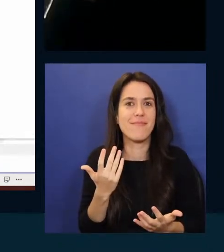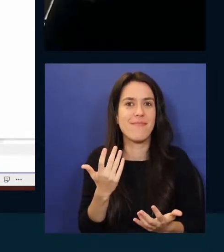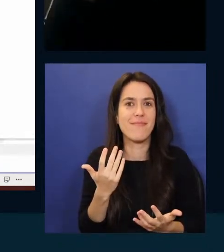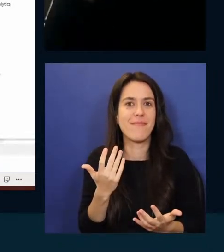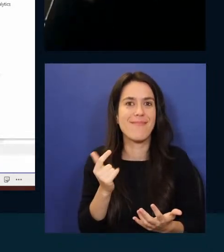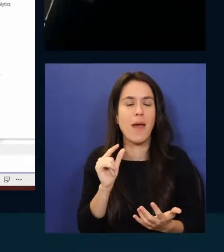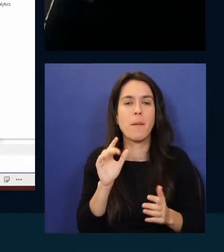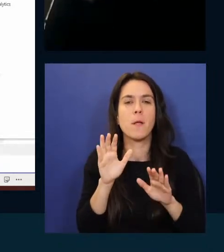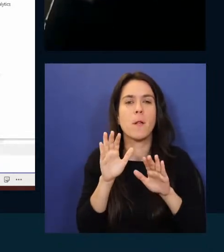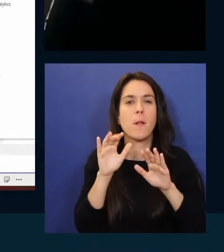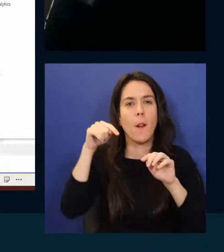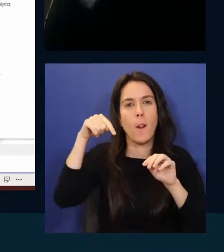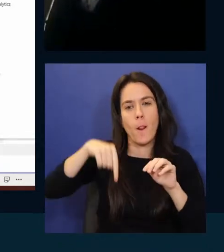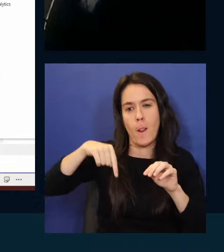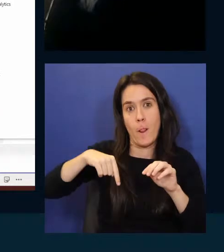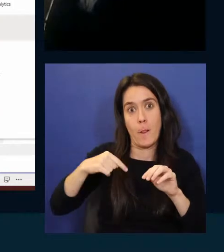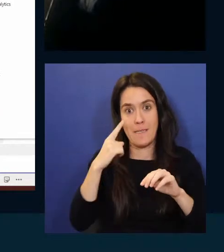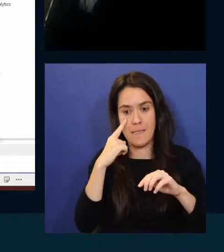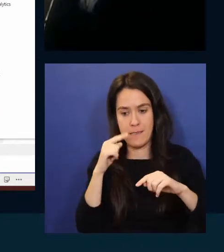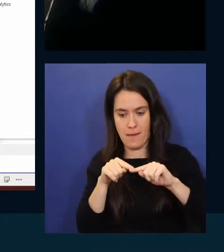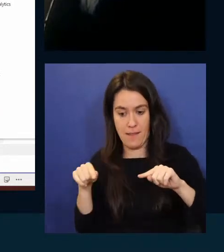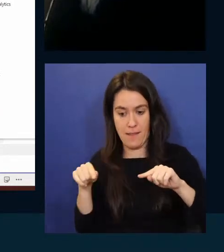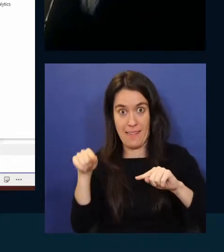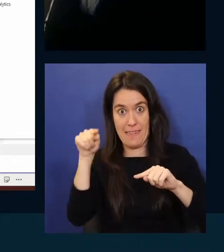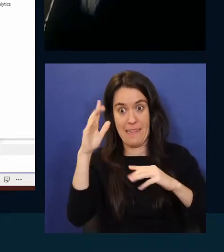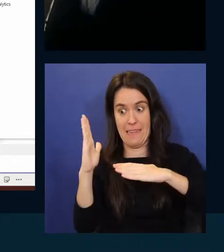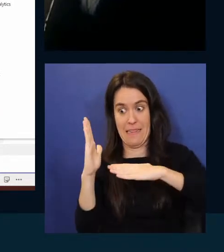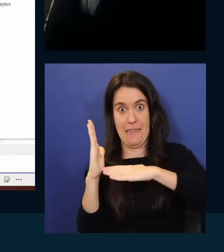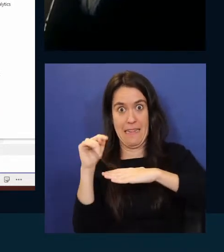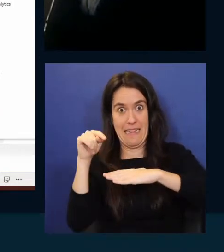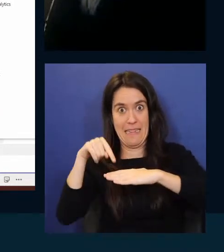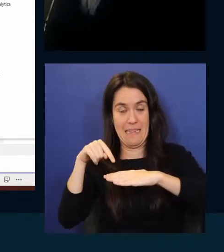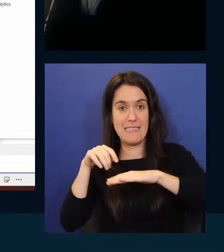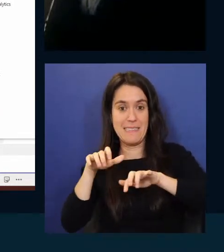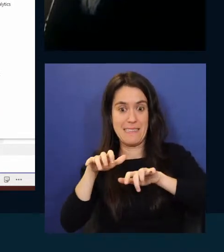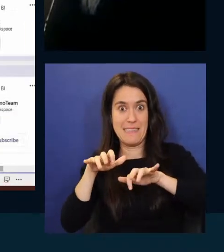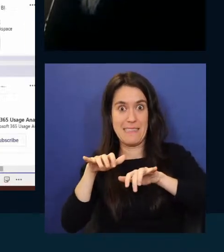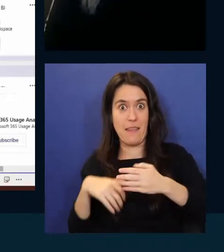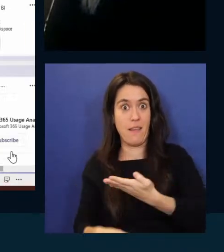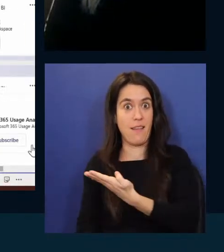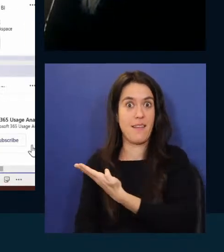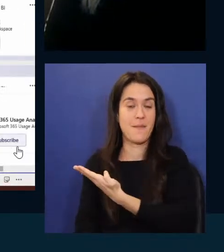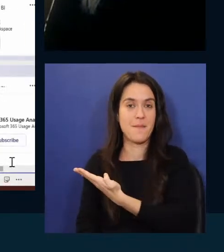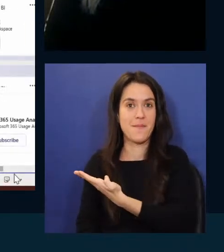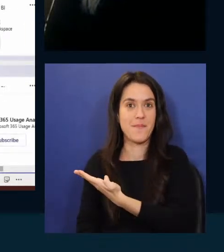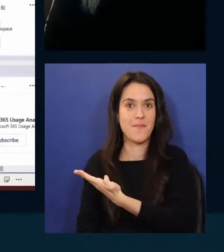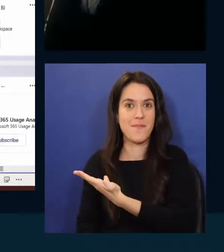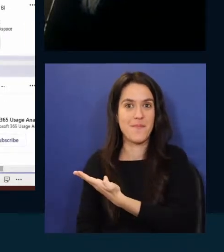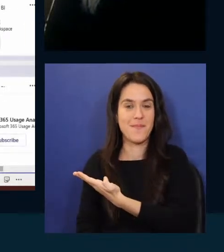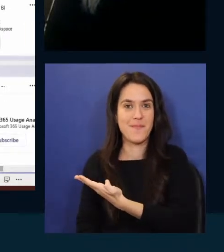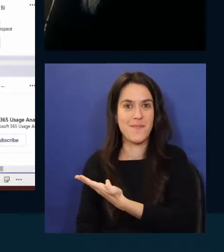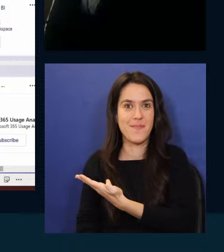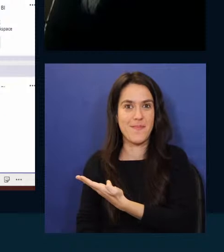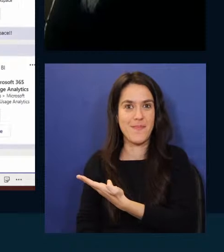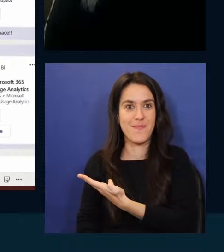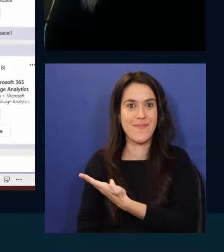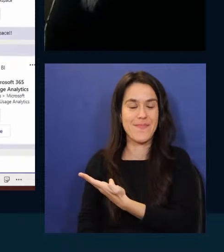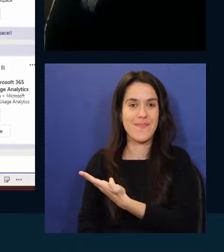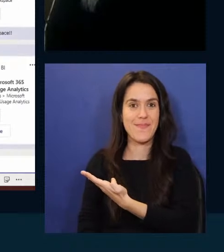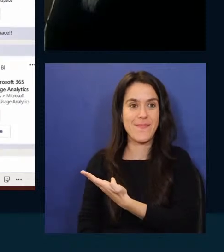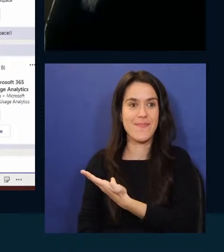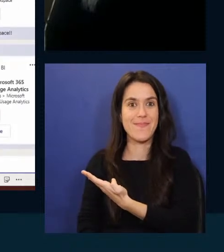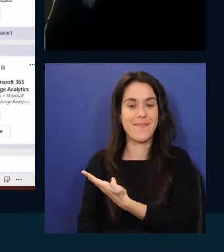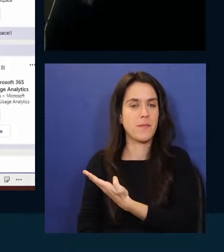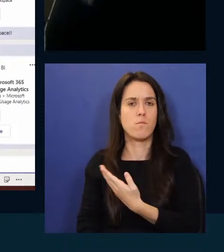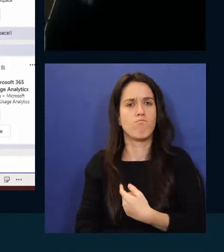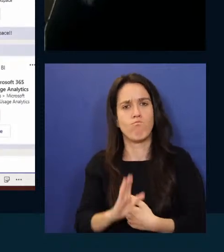low down there. But then you get the search experience again, and you can then go directly in and share